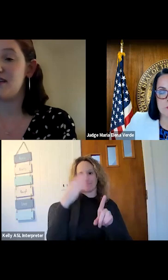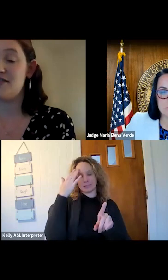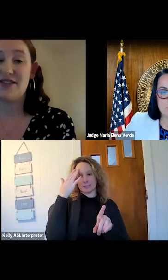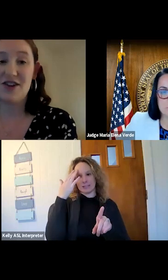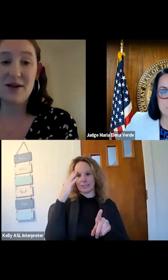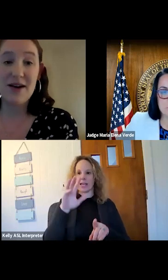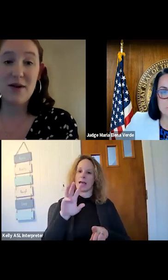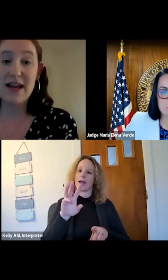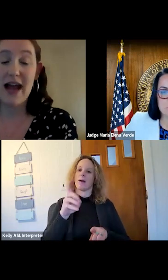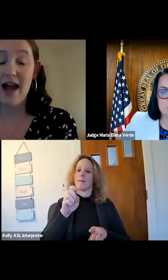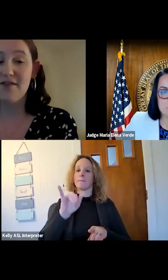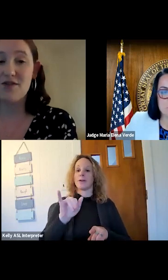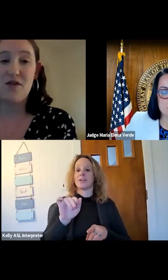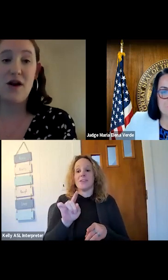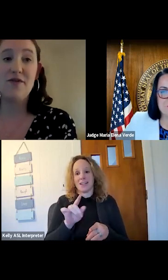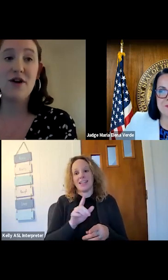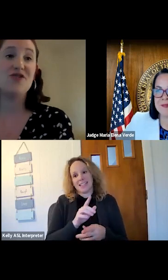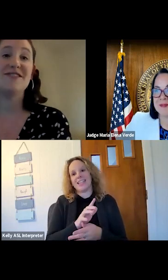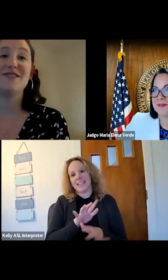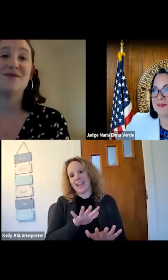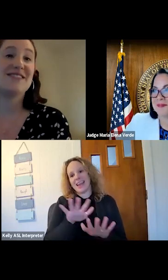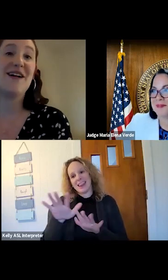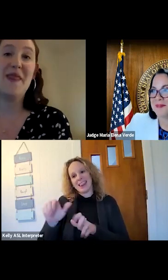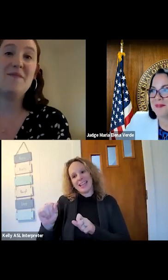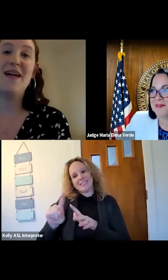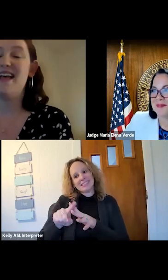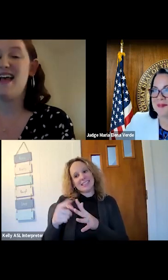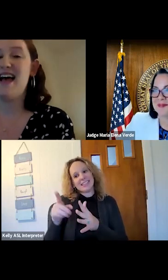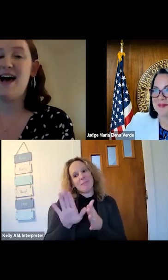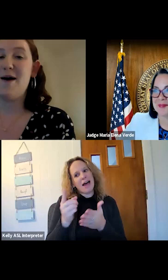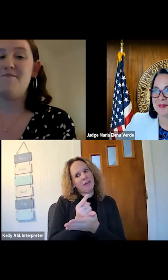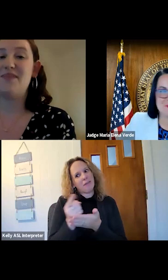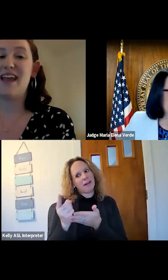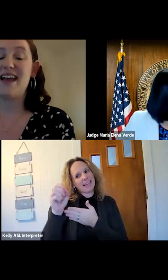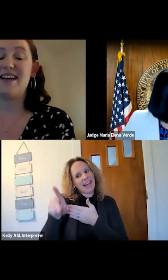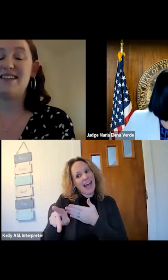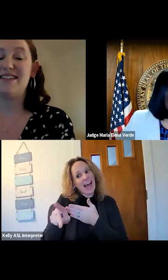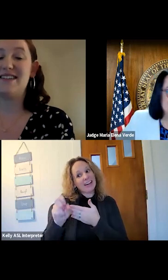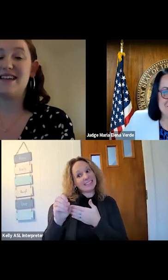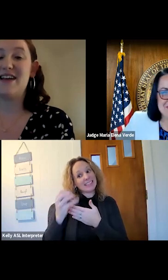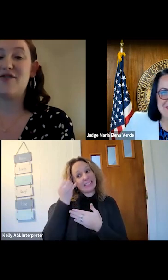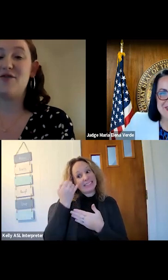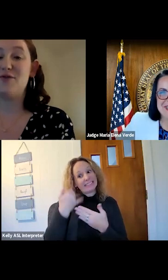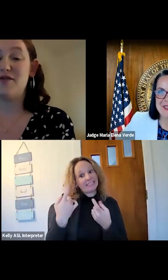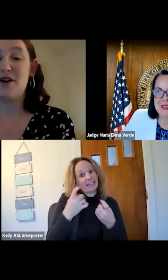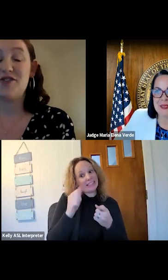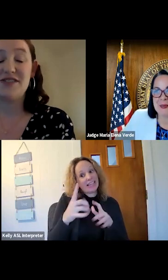maternity leave does start in about a week and a half. So if you have questions, don't sit on them. And if you do have questions